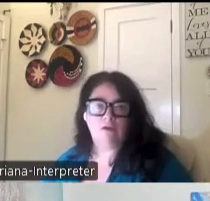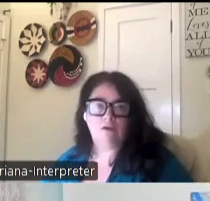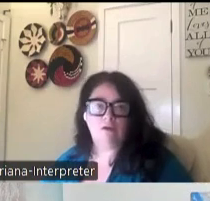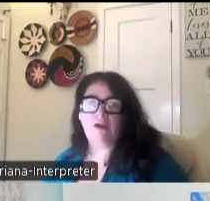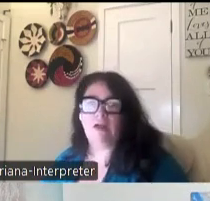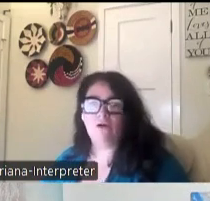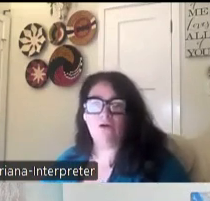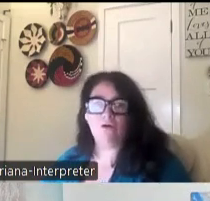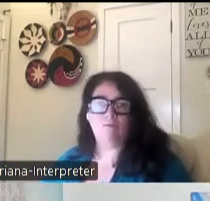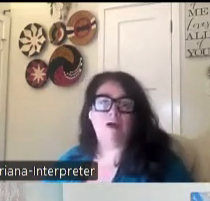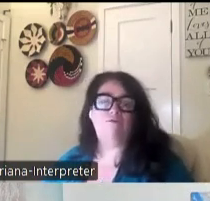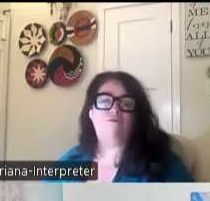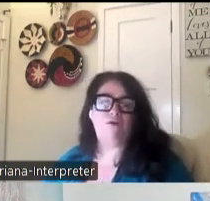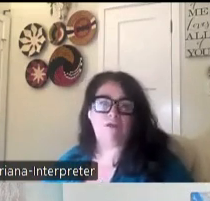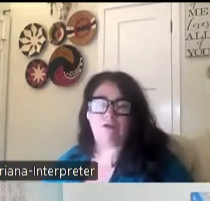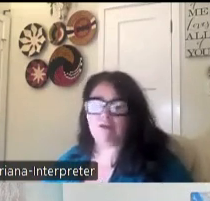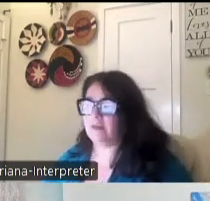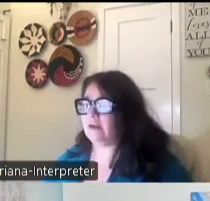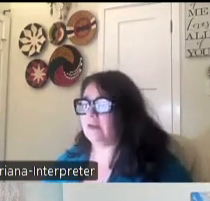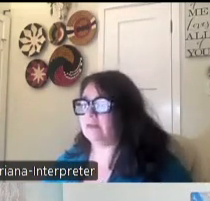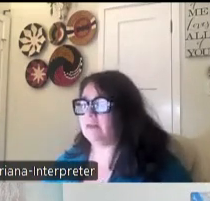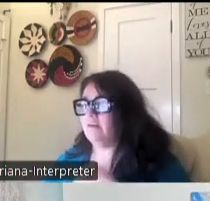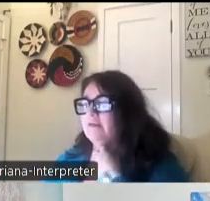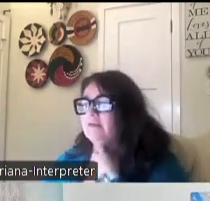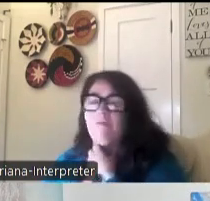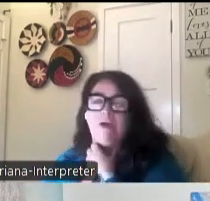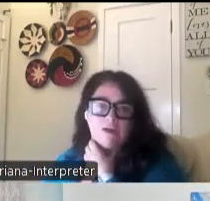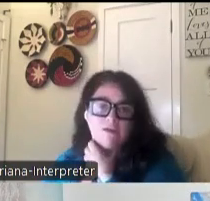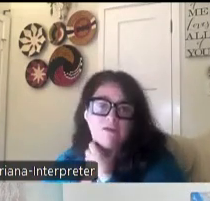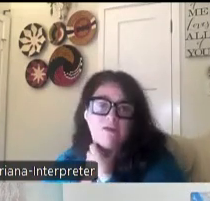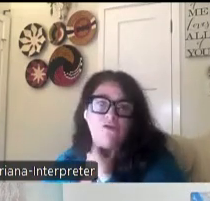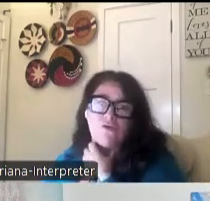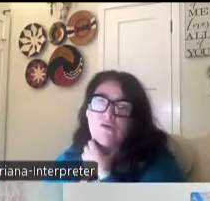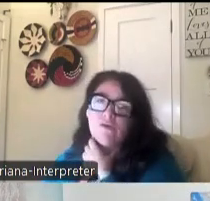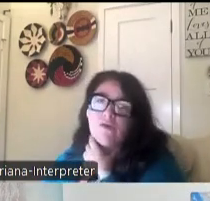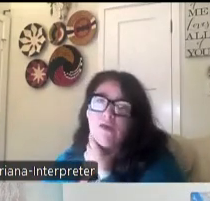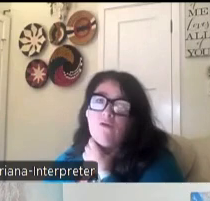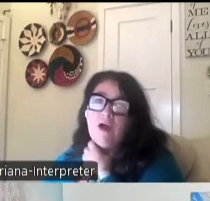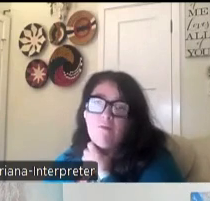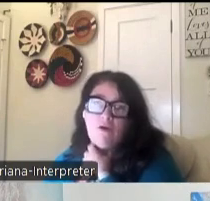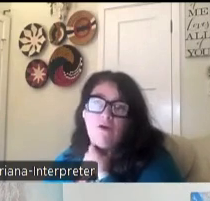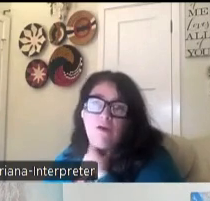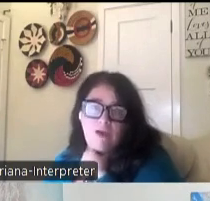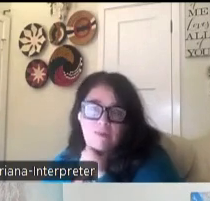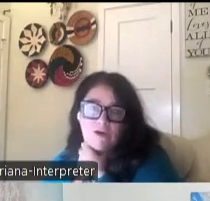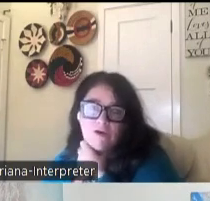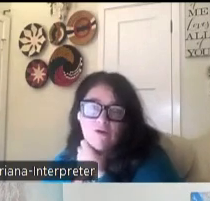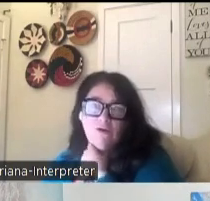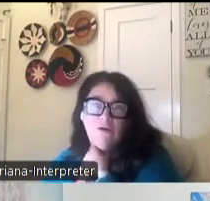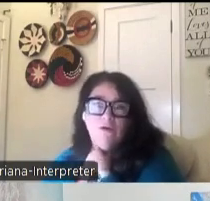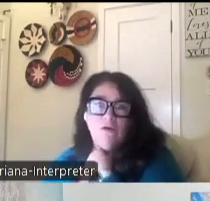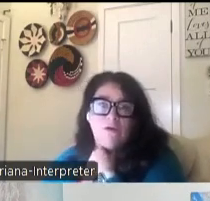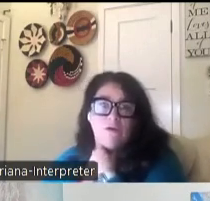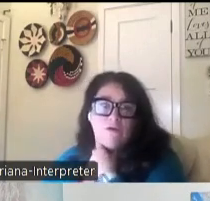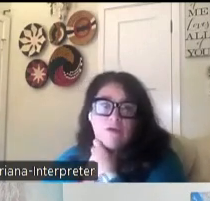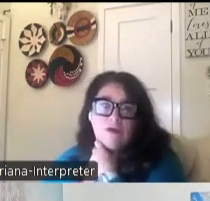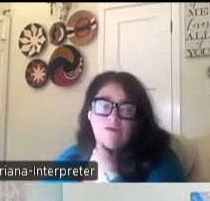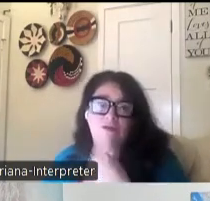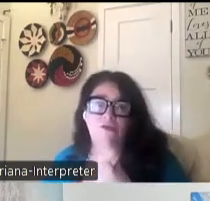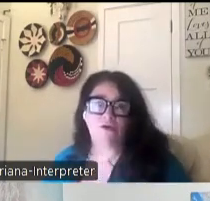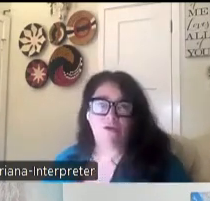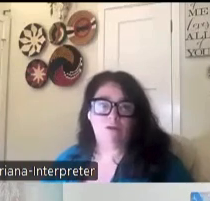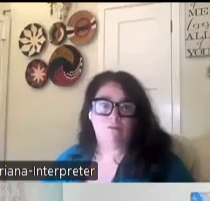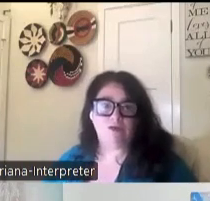is drawn inland. So, in a warming climate, as the Central Valley has warmed faster than the coast, that